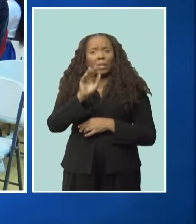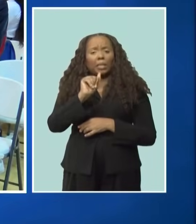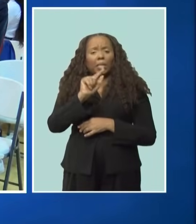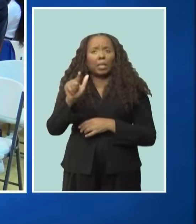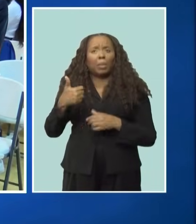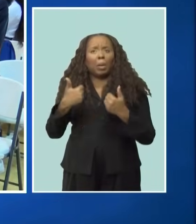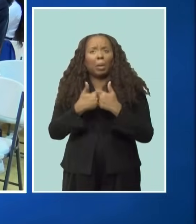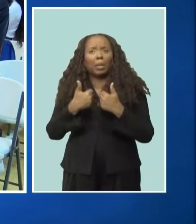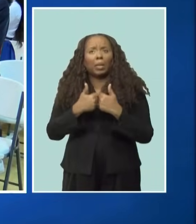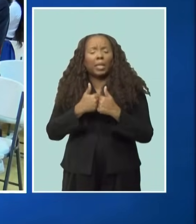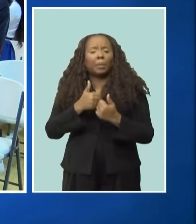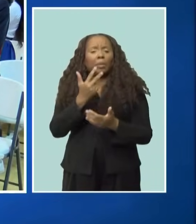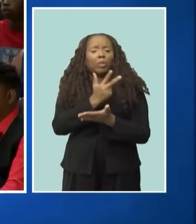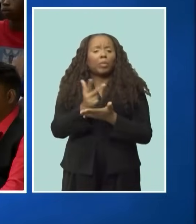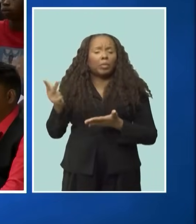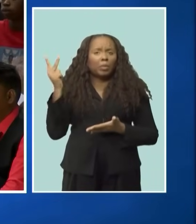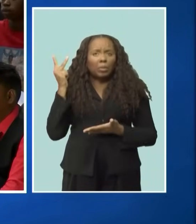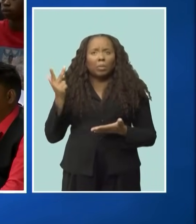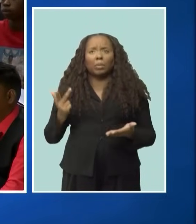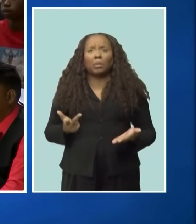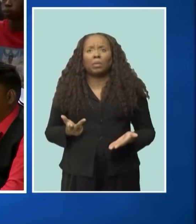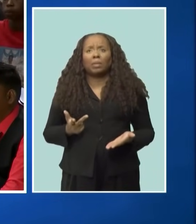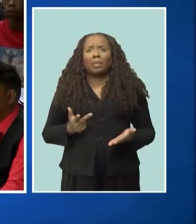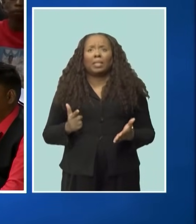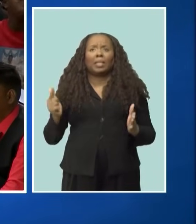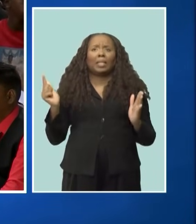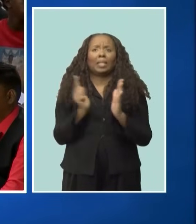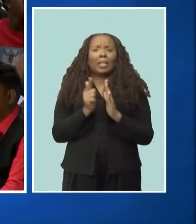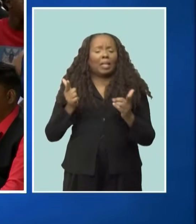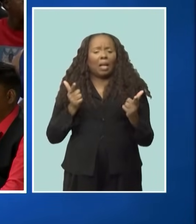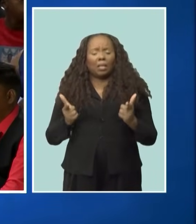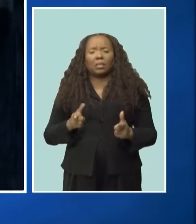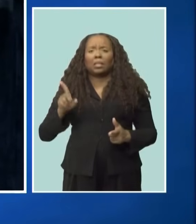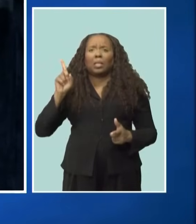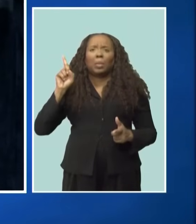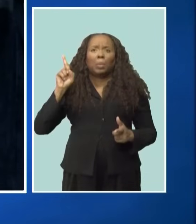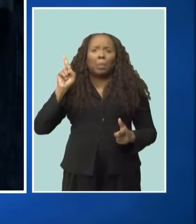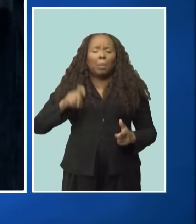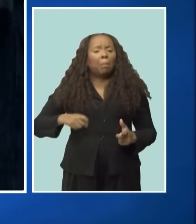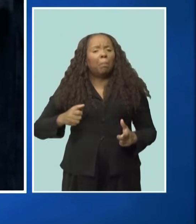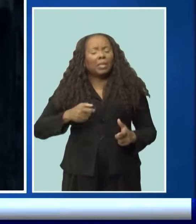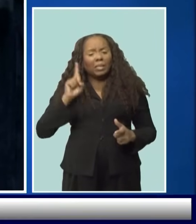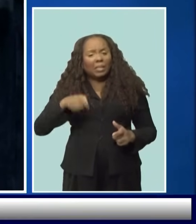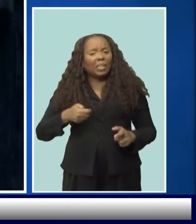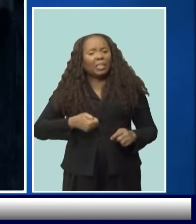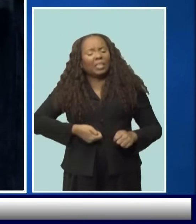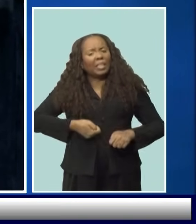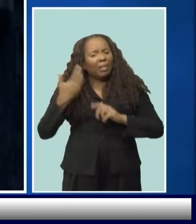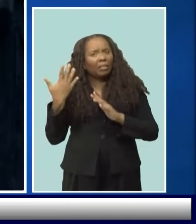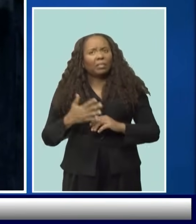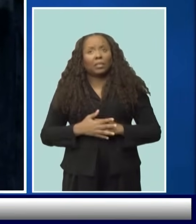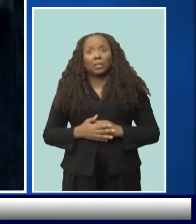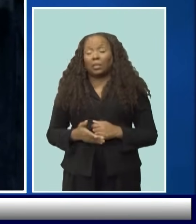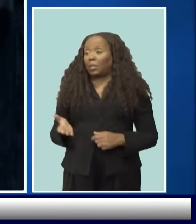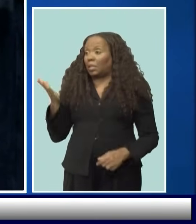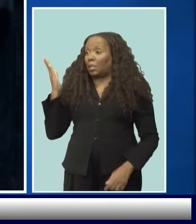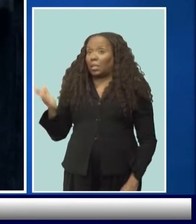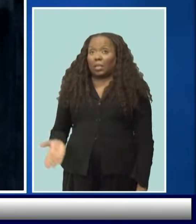a sobering reminder that the illegal guns must go. And if you see a gun,